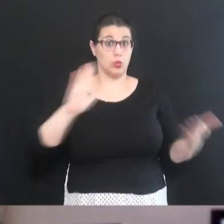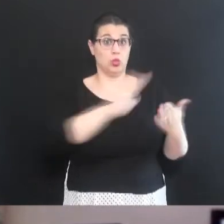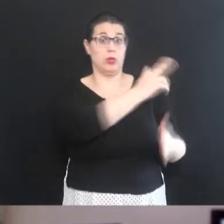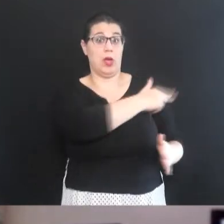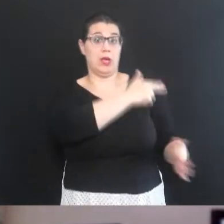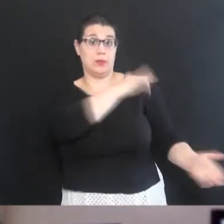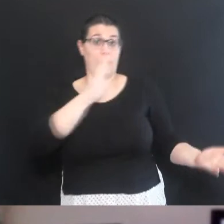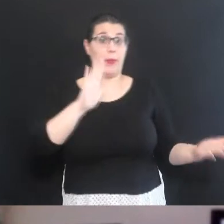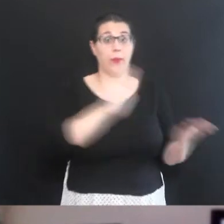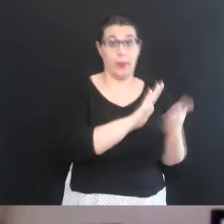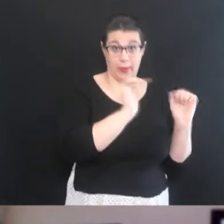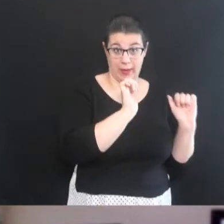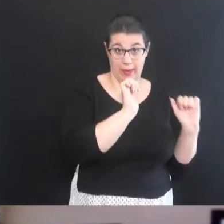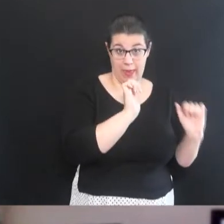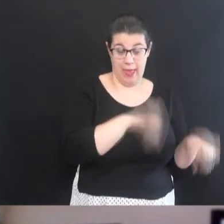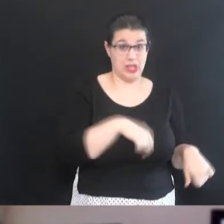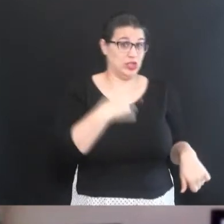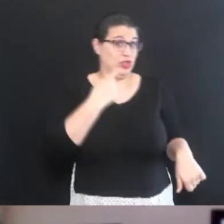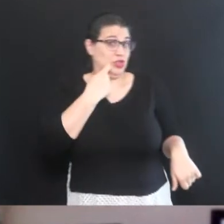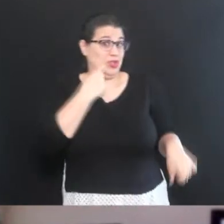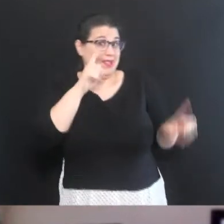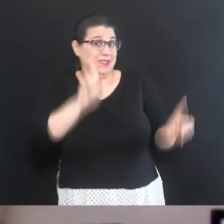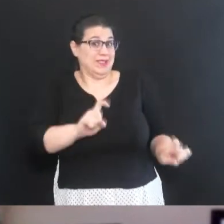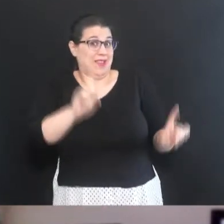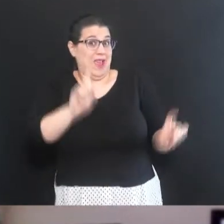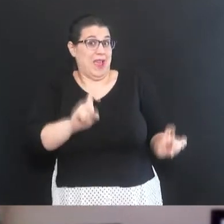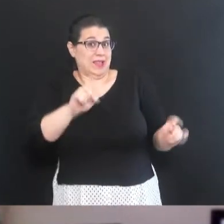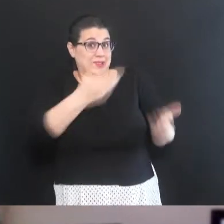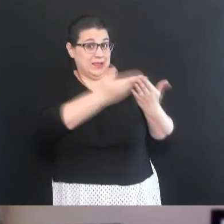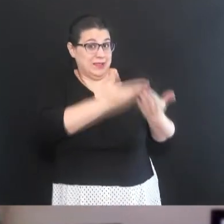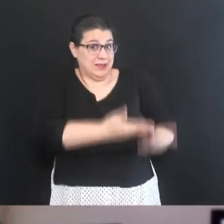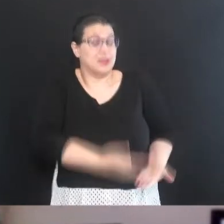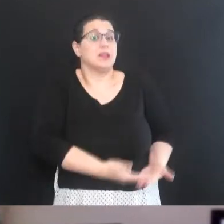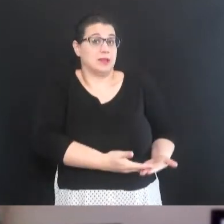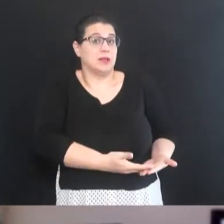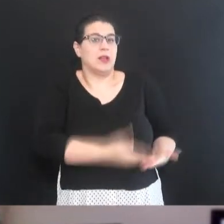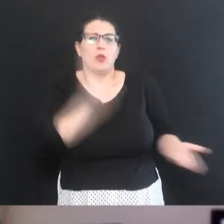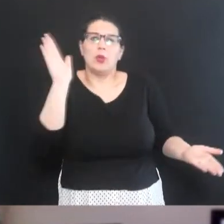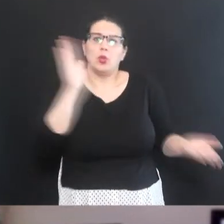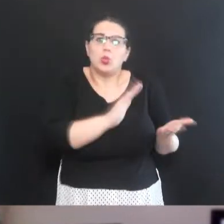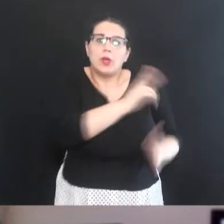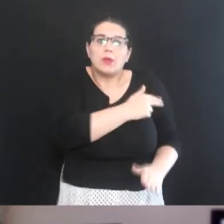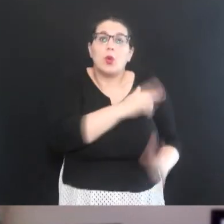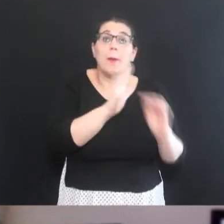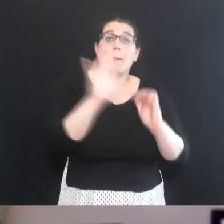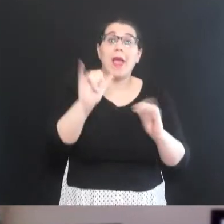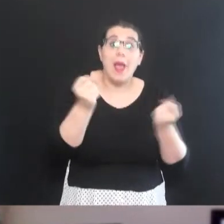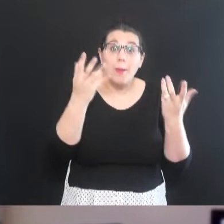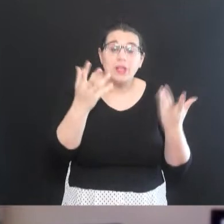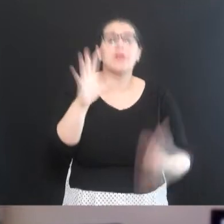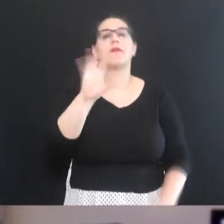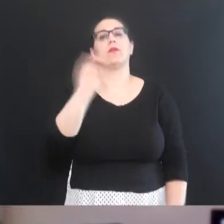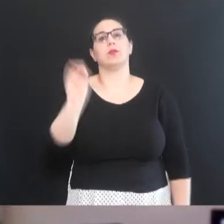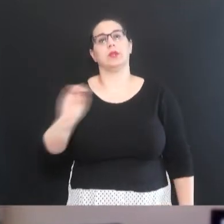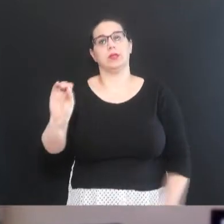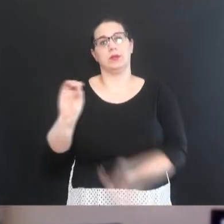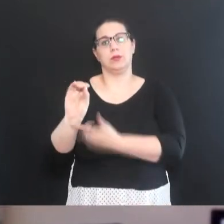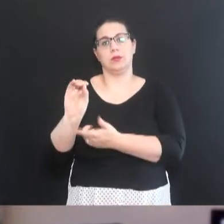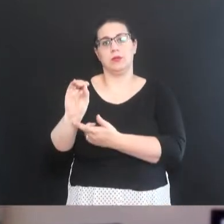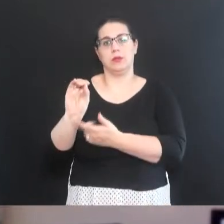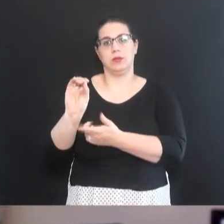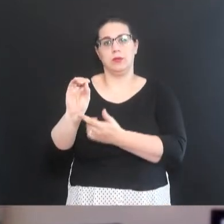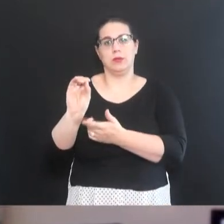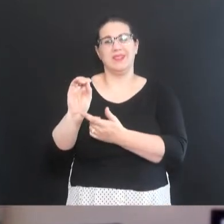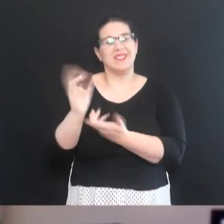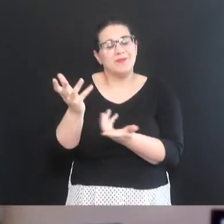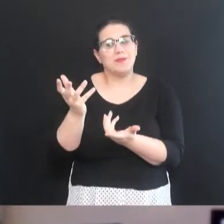clinical trial that was just completed, as reported, by 50%. So even though it's a little bit less effective than the antibodies,